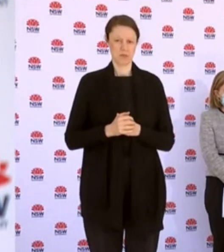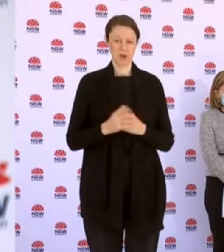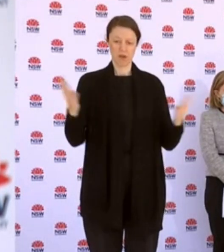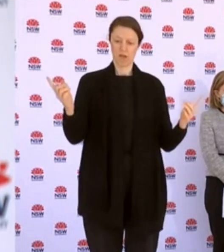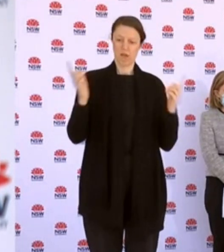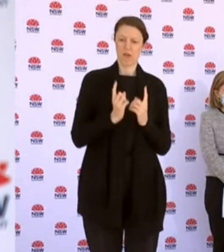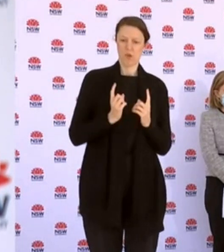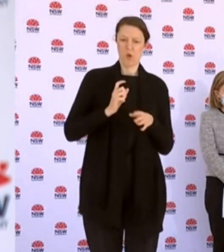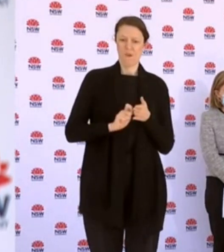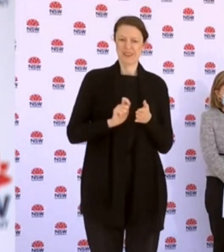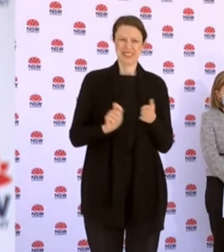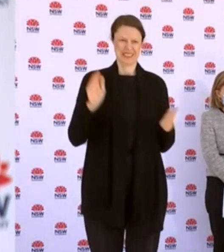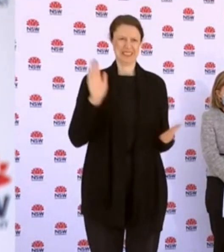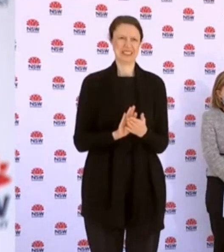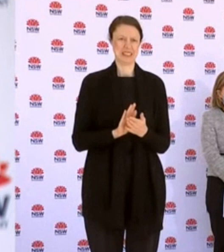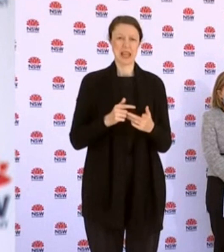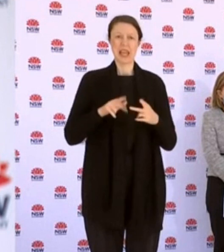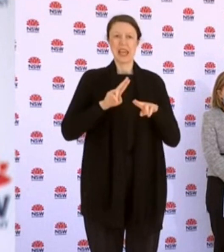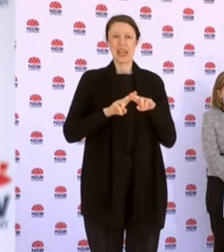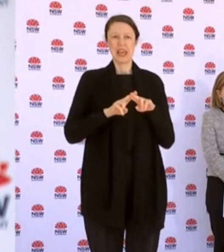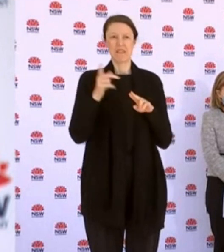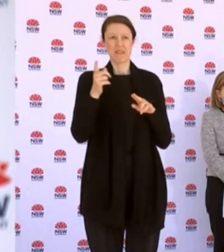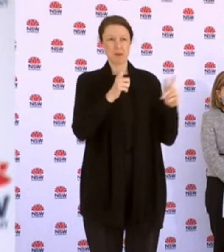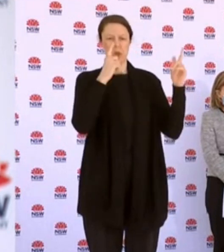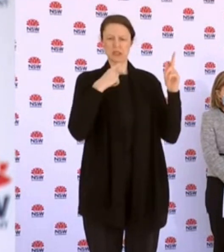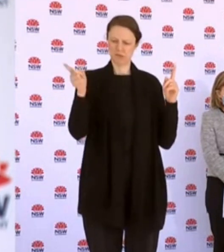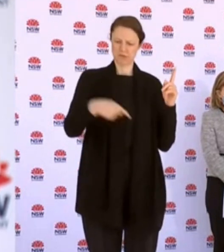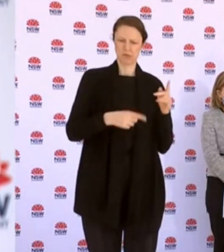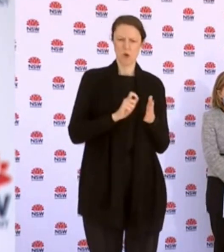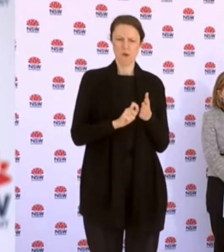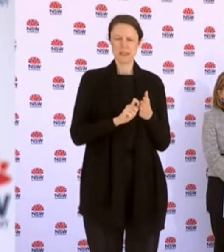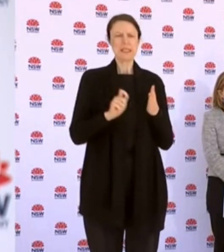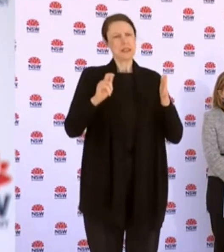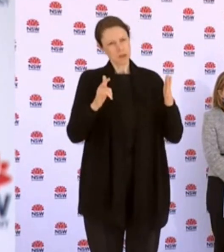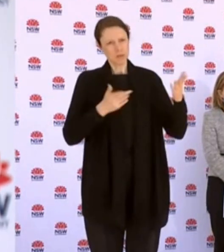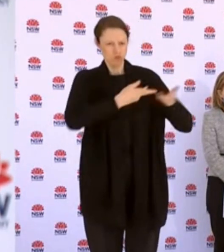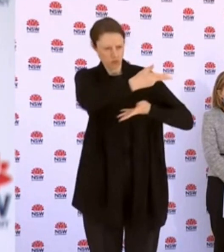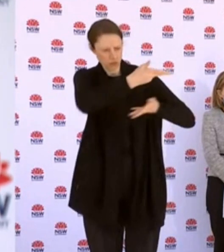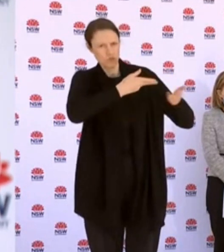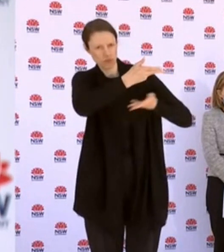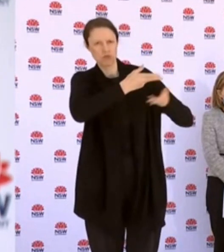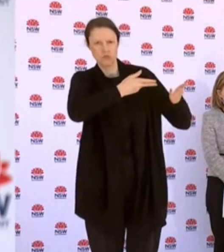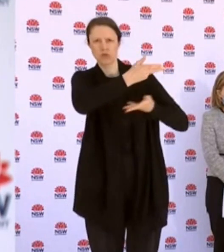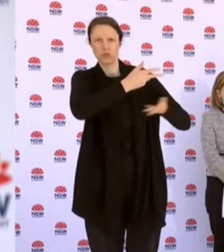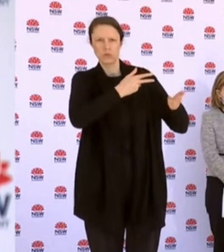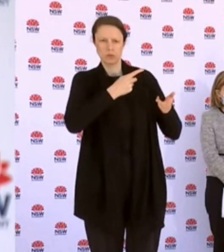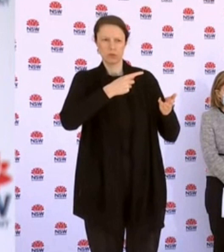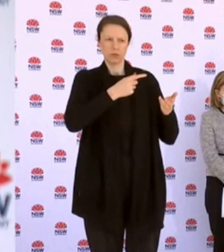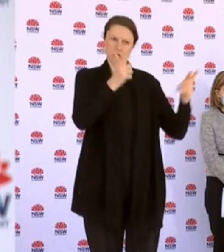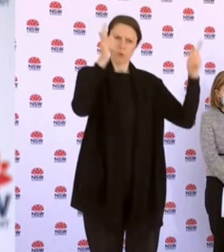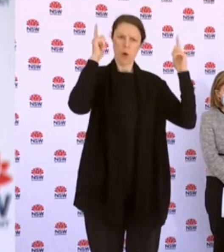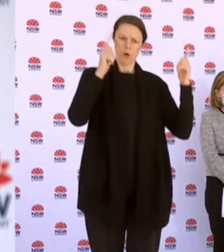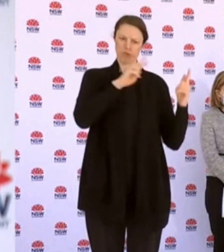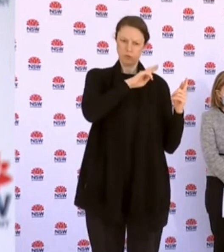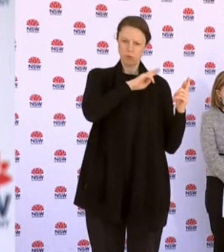employer, that would be very helpful, because we all have this role. We all have a duty. Your employer has a duty, you have a duty to try and stop this virus